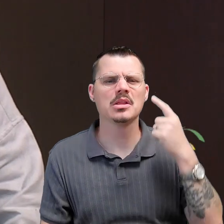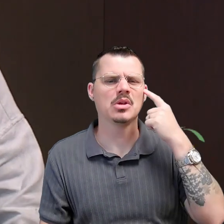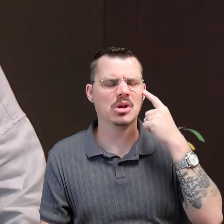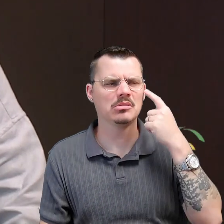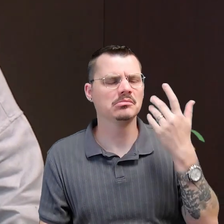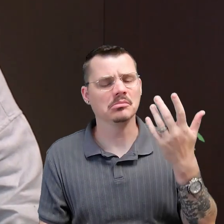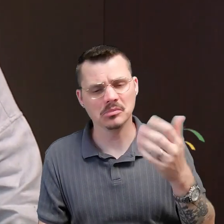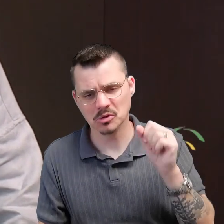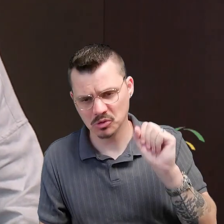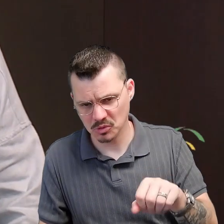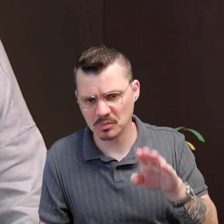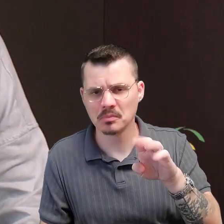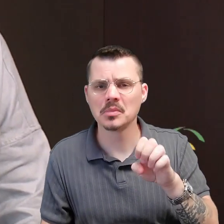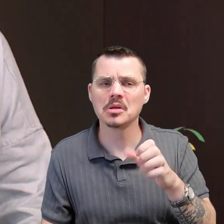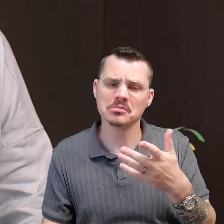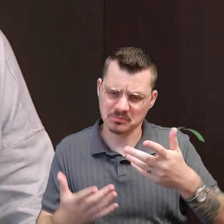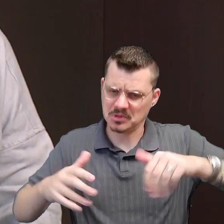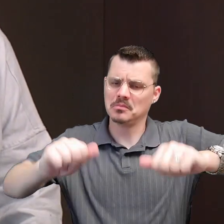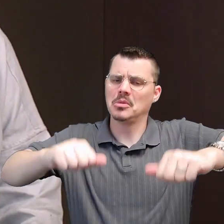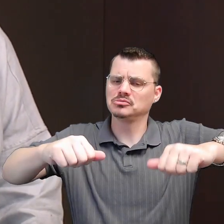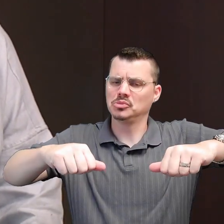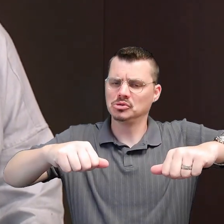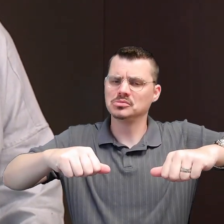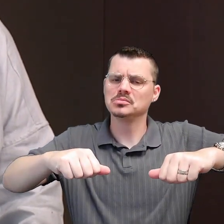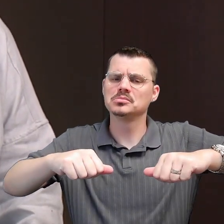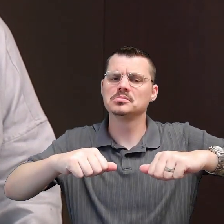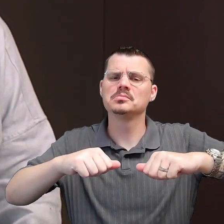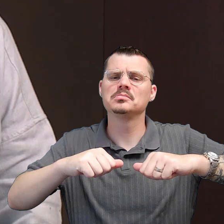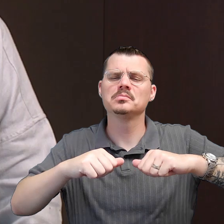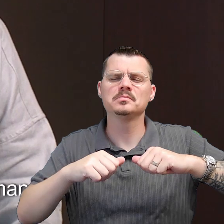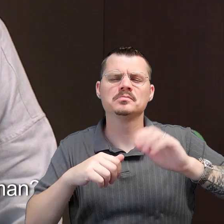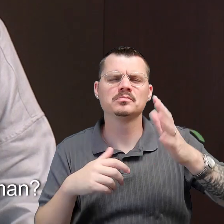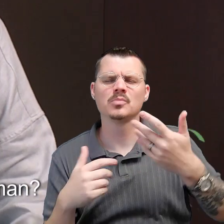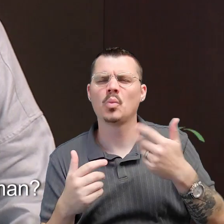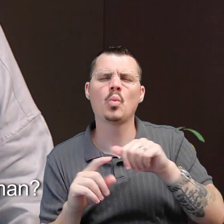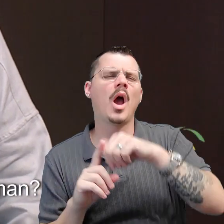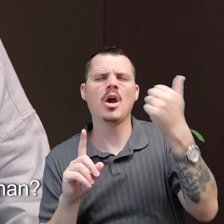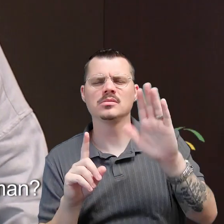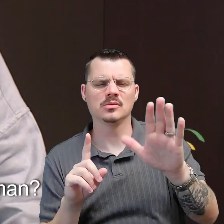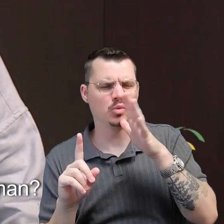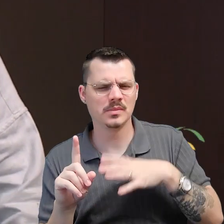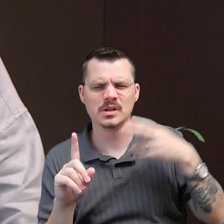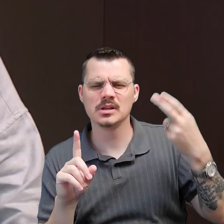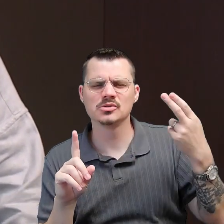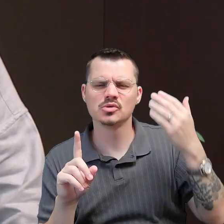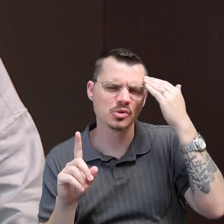well, that's possible. Such things are possible. What else do we know about this